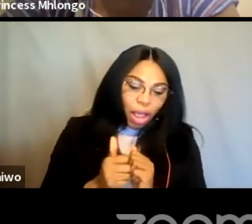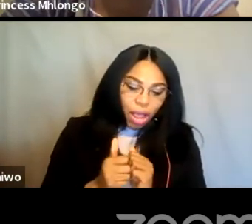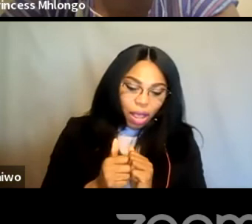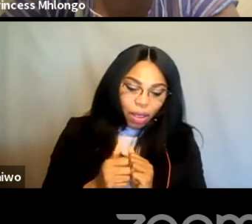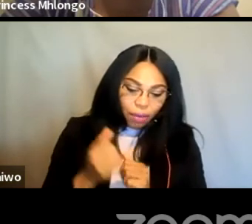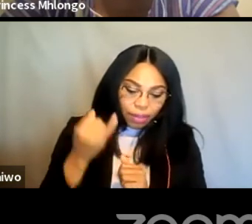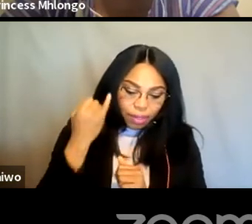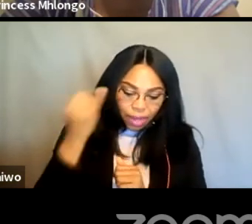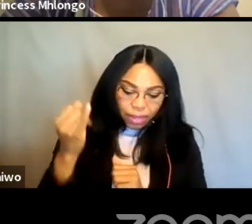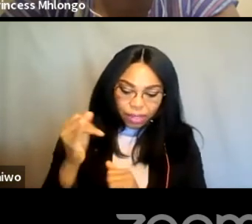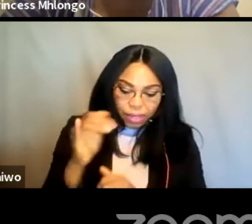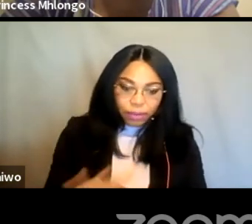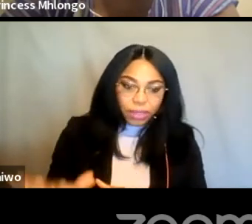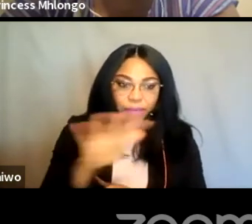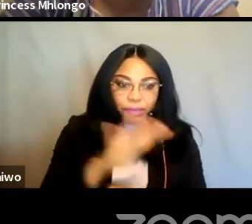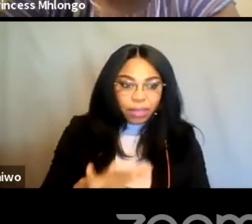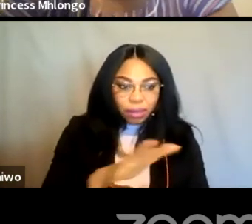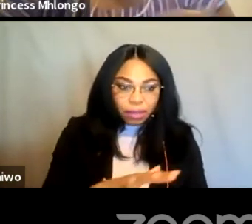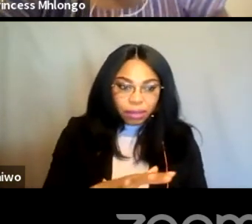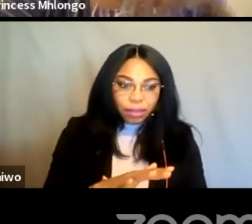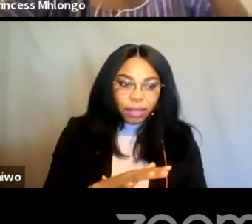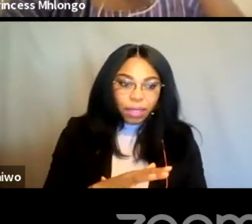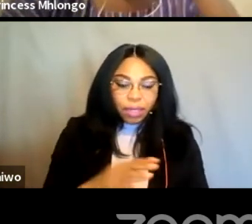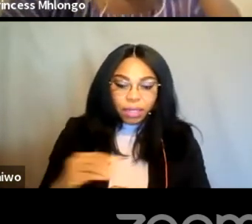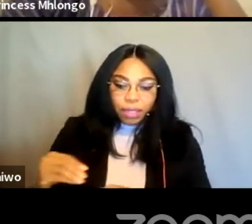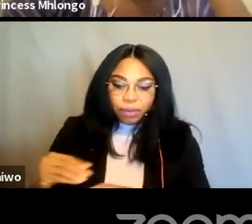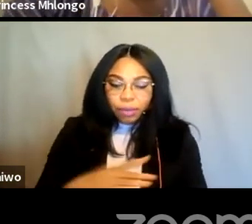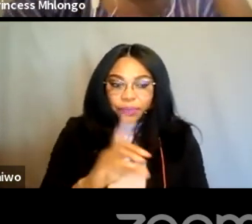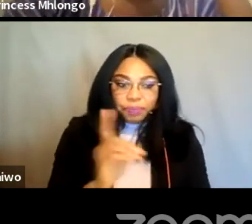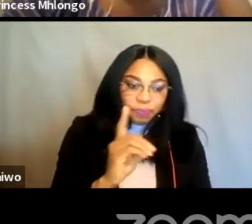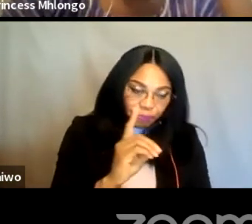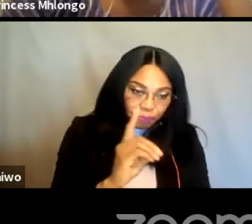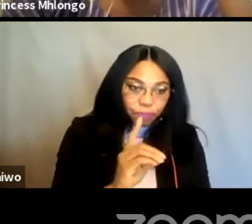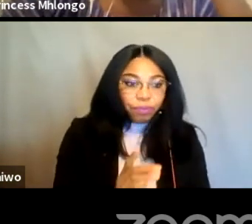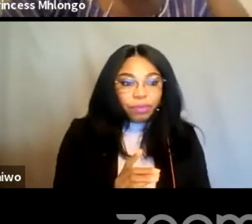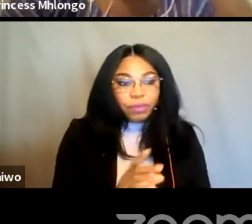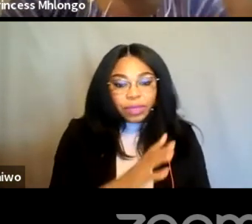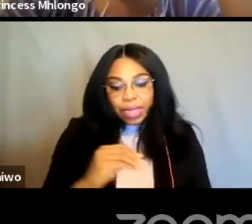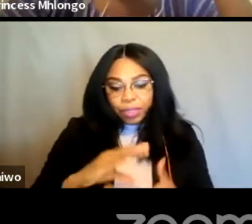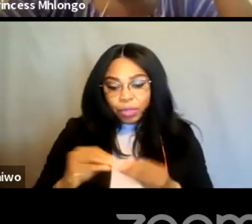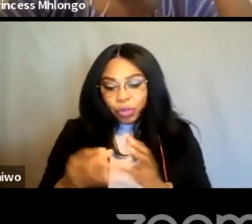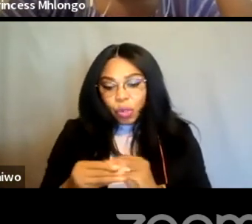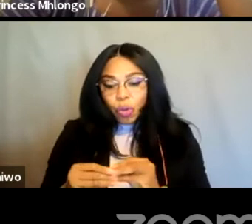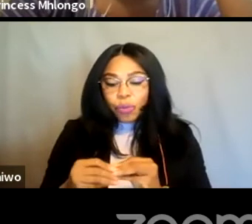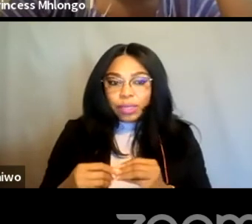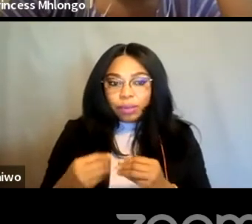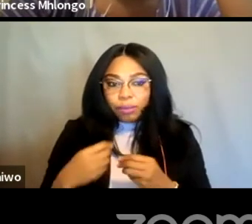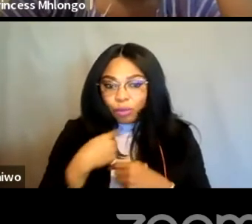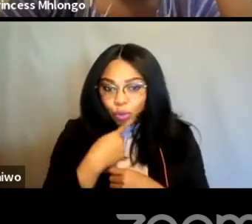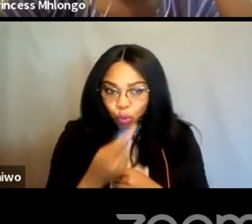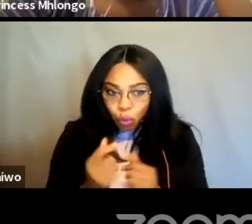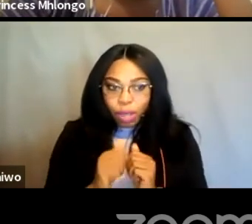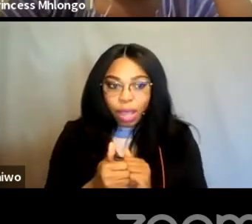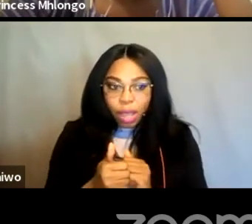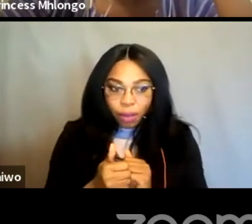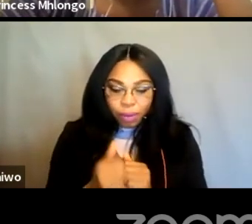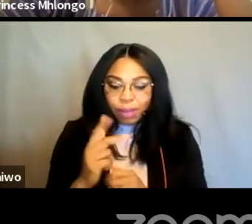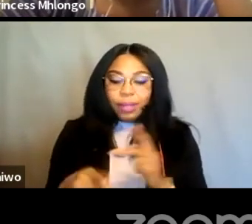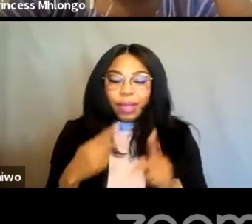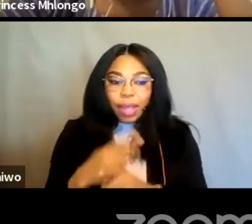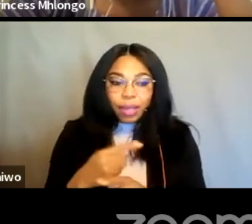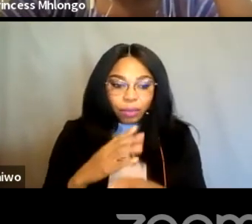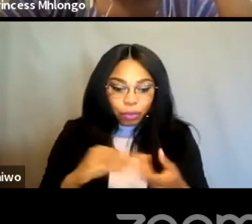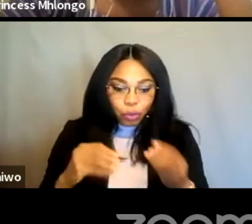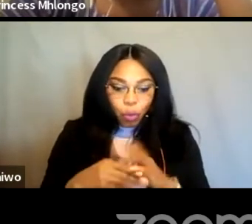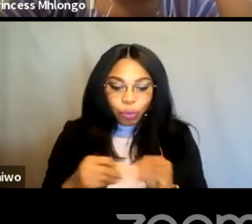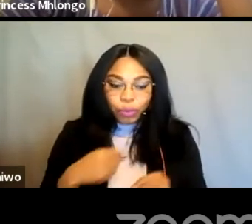of space, you know, speak to dramaturgy and how the stories are being told and the kind of stories that are being